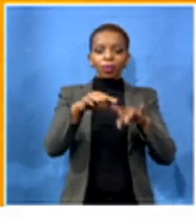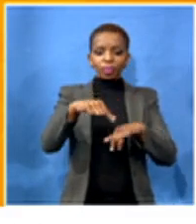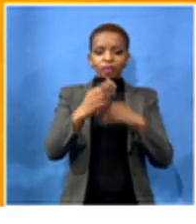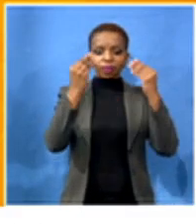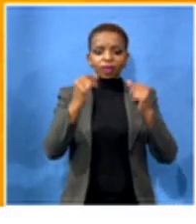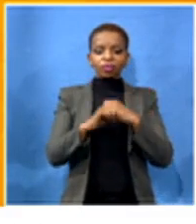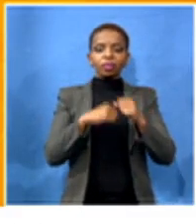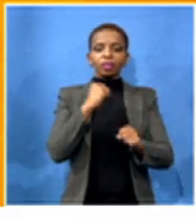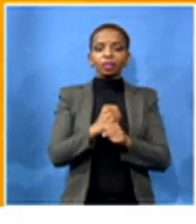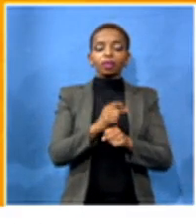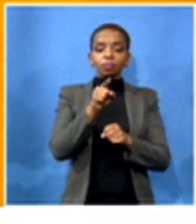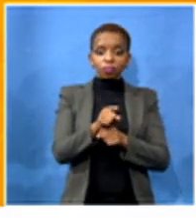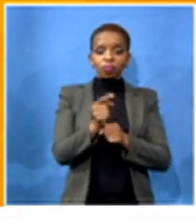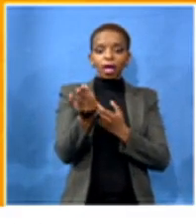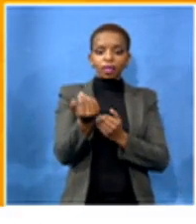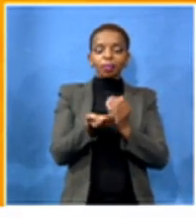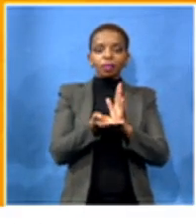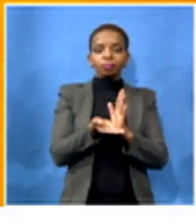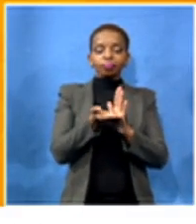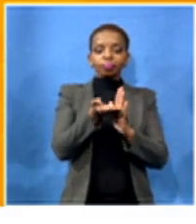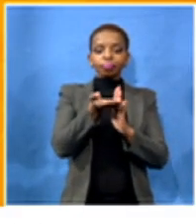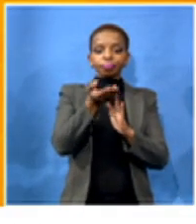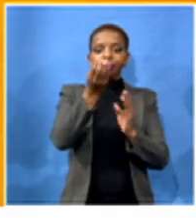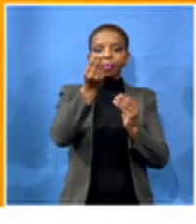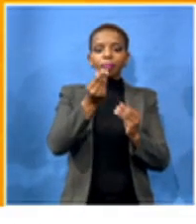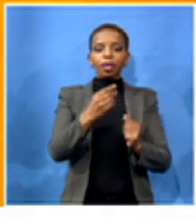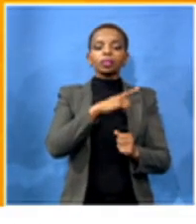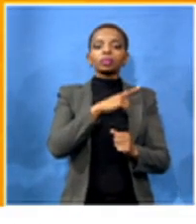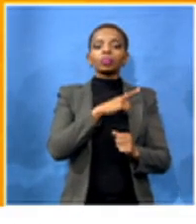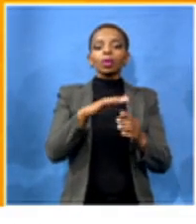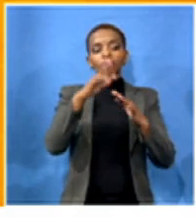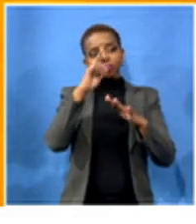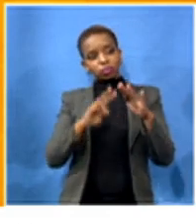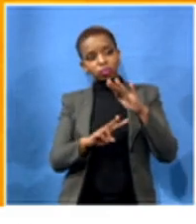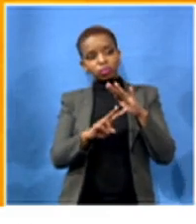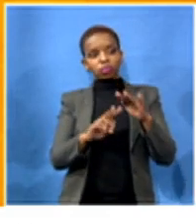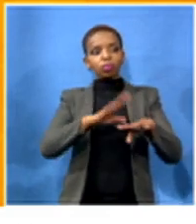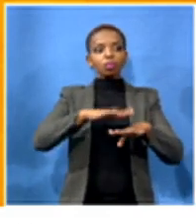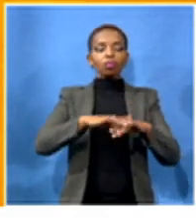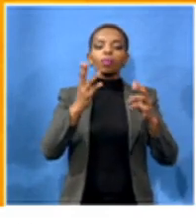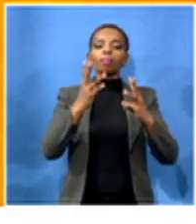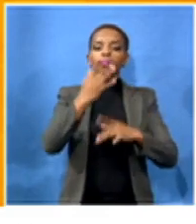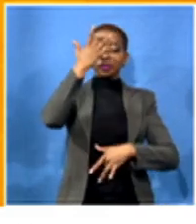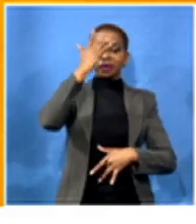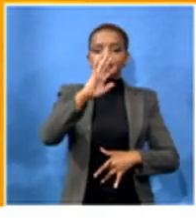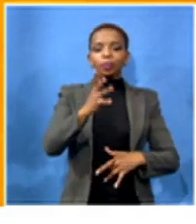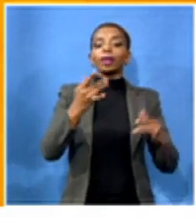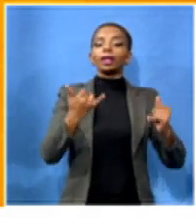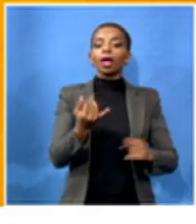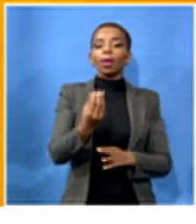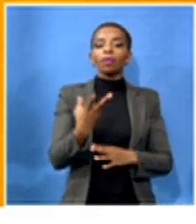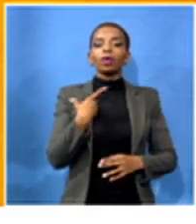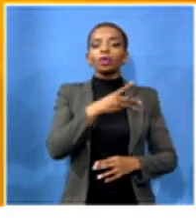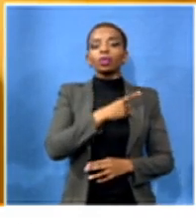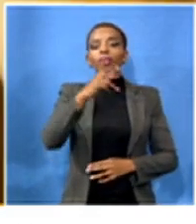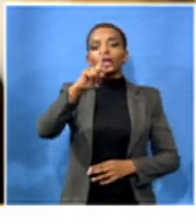costs are expected to increase based on the projections of an upsurge in coronavirus infections. Dr. Katlego Mothudi is joining